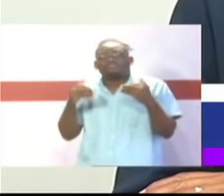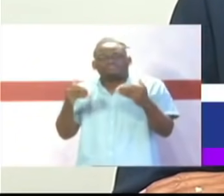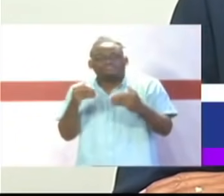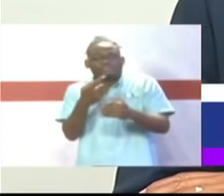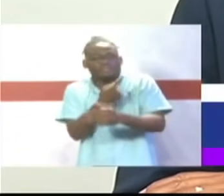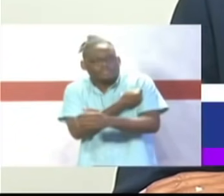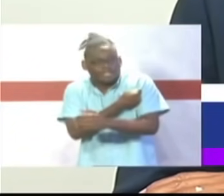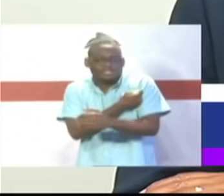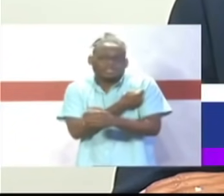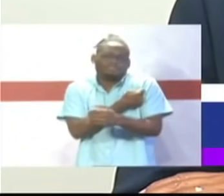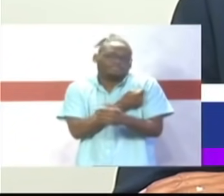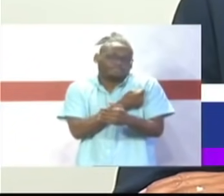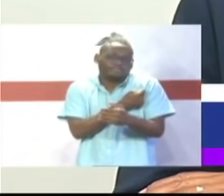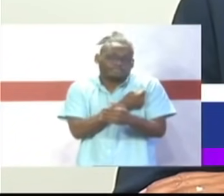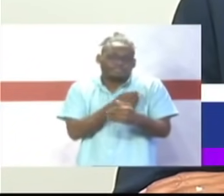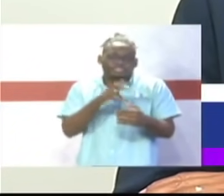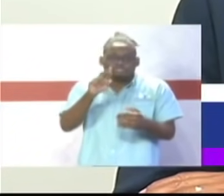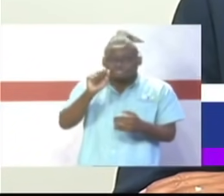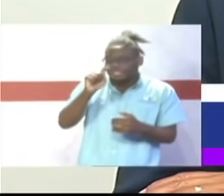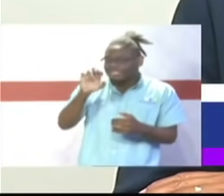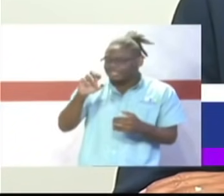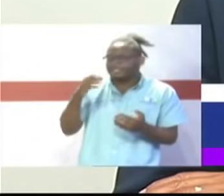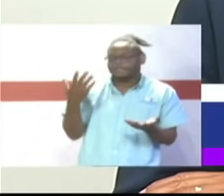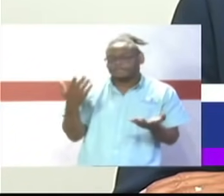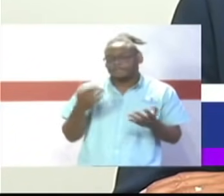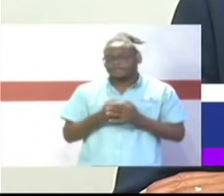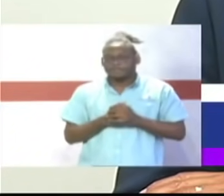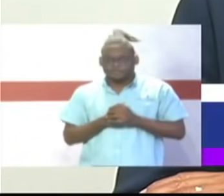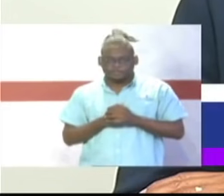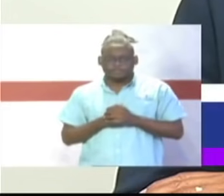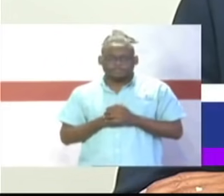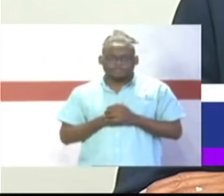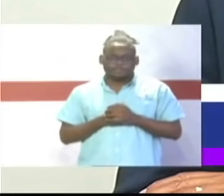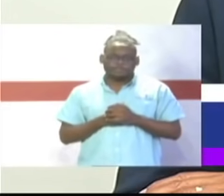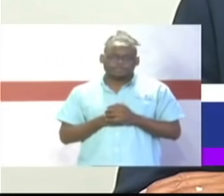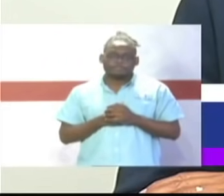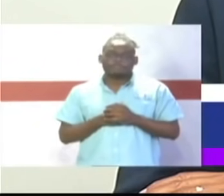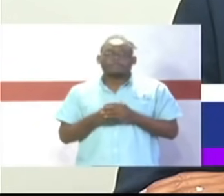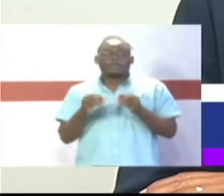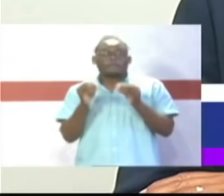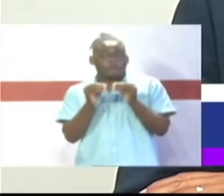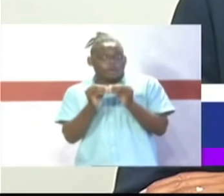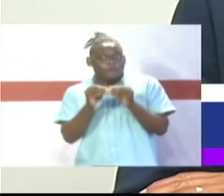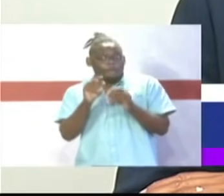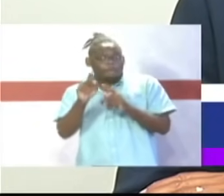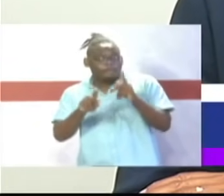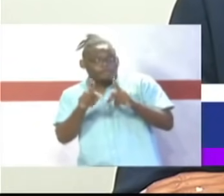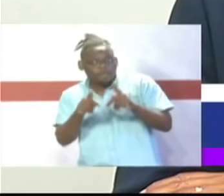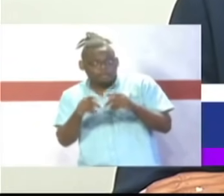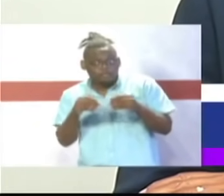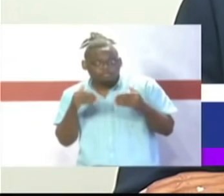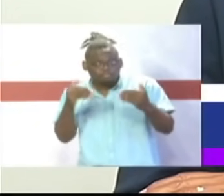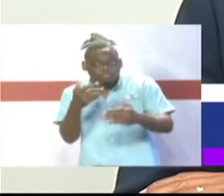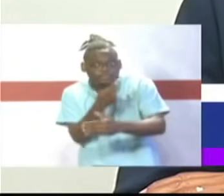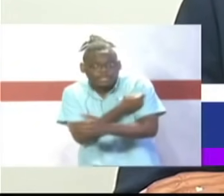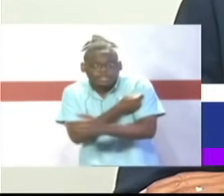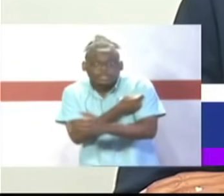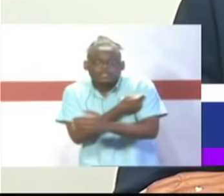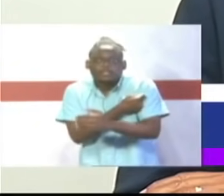the more things that can open up. We are down now to 1,200 per